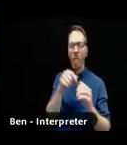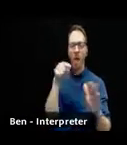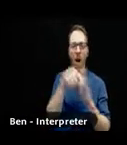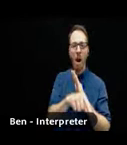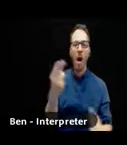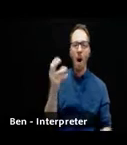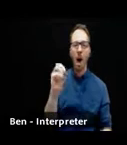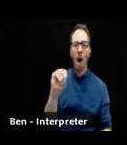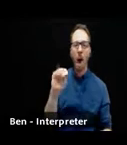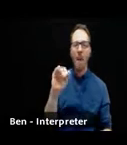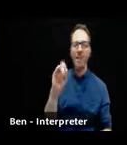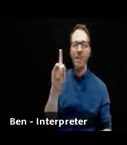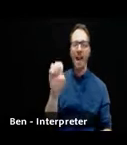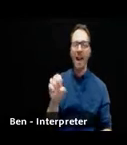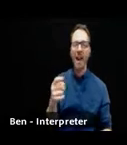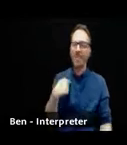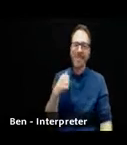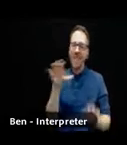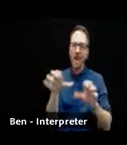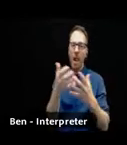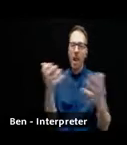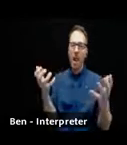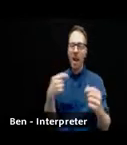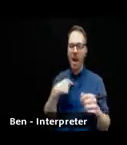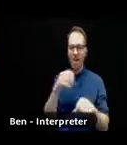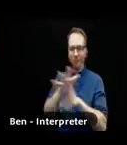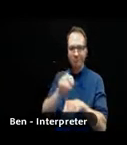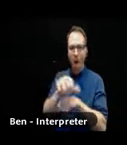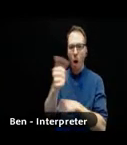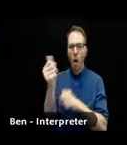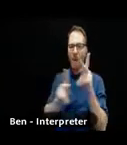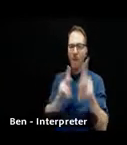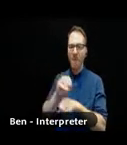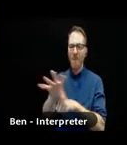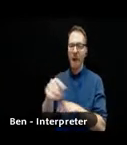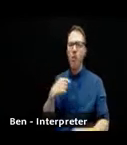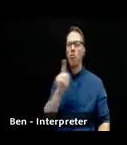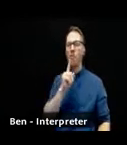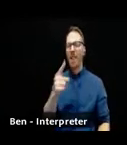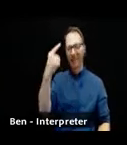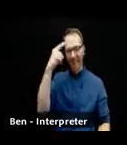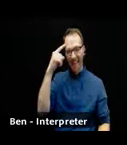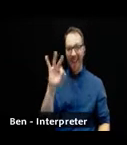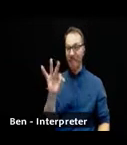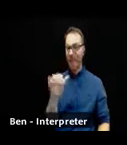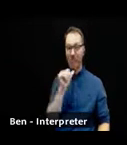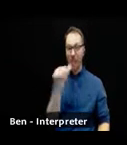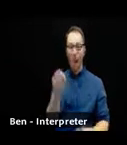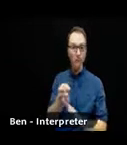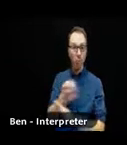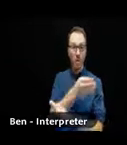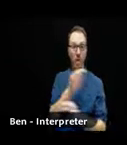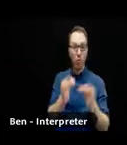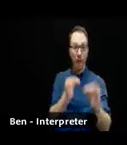done a lot of that kind of thing. I've advised other folks on it. I really think that if it's not pre-trial, that it needs to